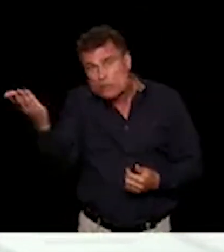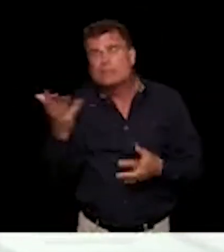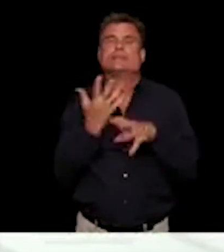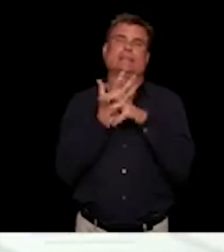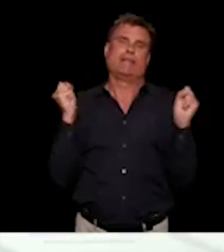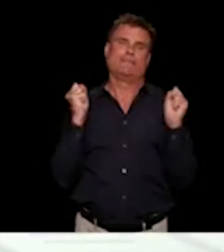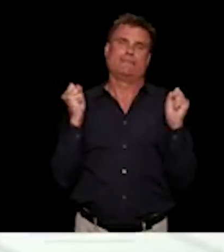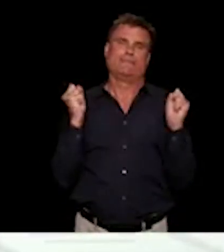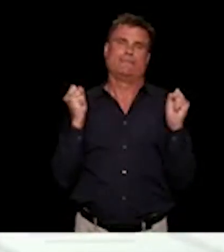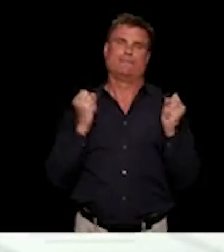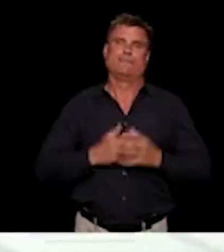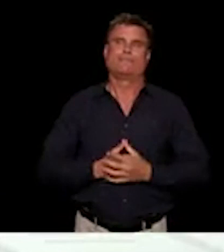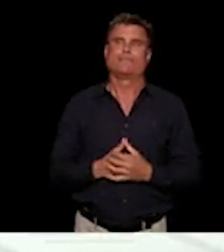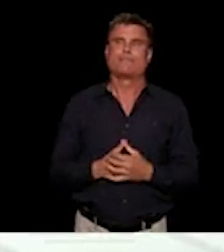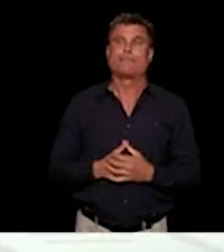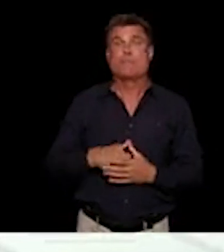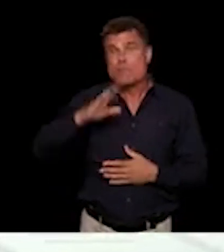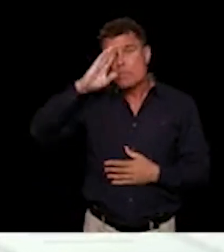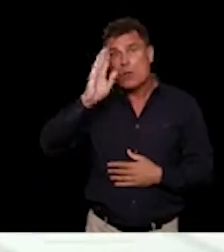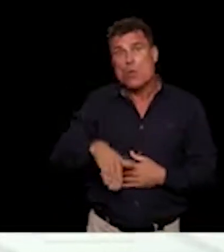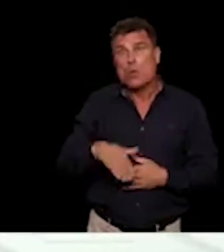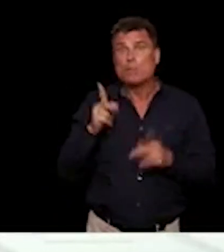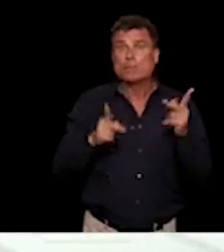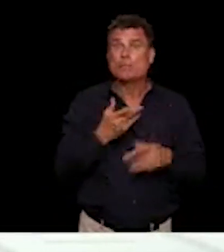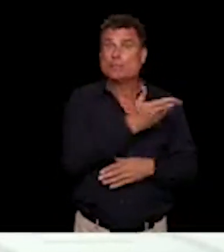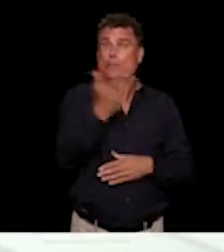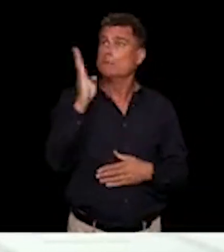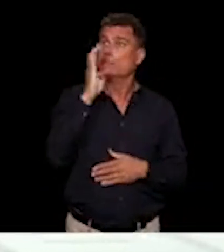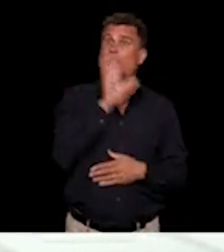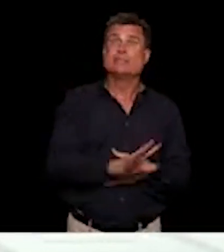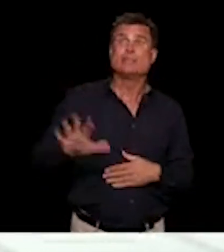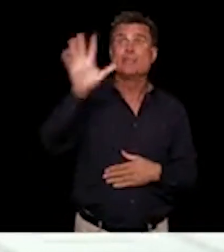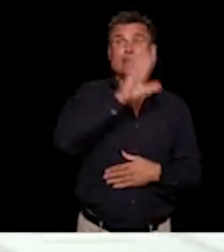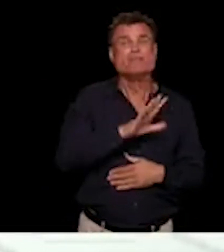you're already doing, because I know that British Columbians